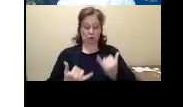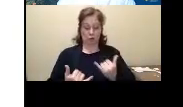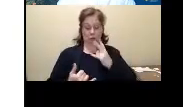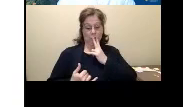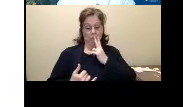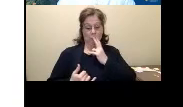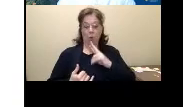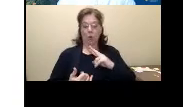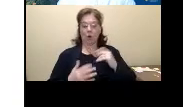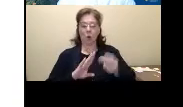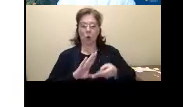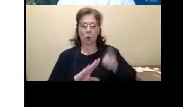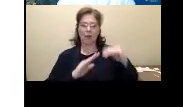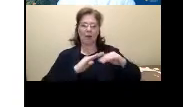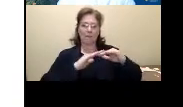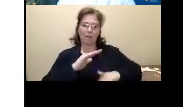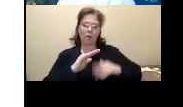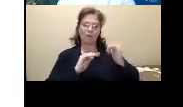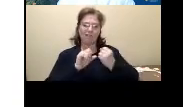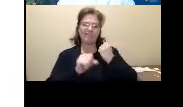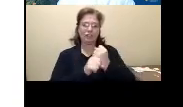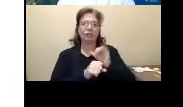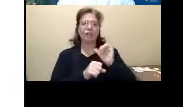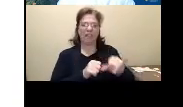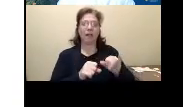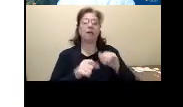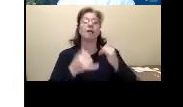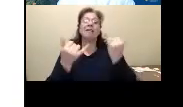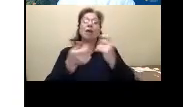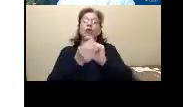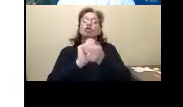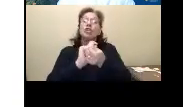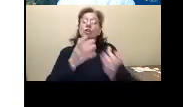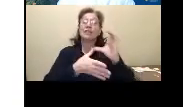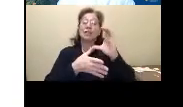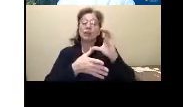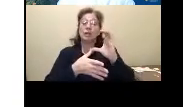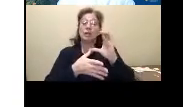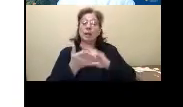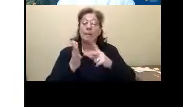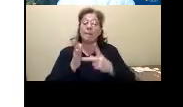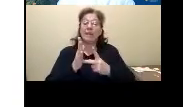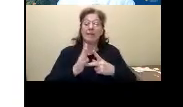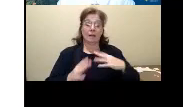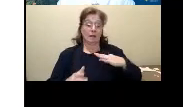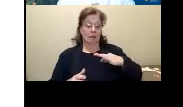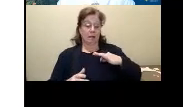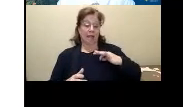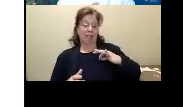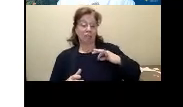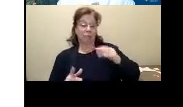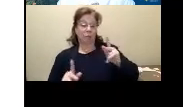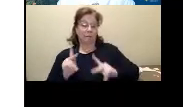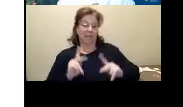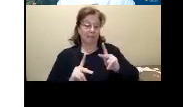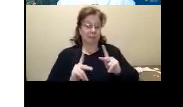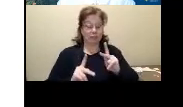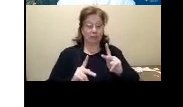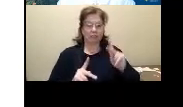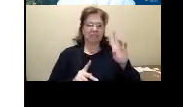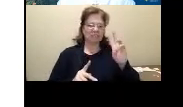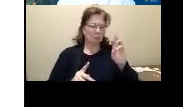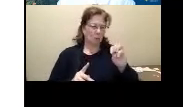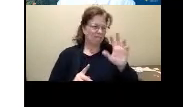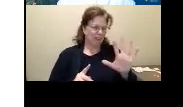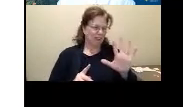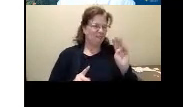from the screening date. This expansion in criteria added 6.5 million eligible patients in the US from a baseline of 8